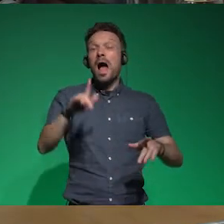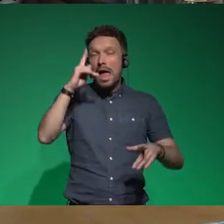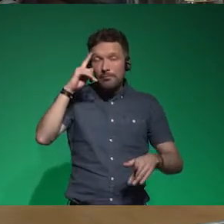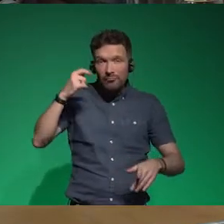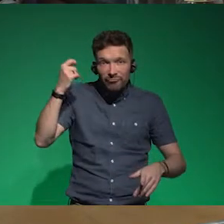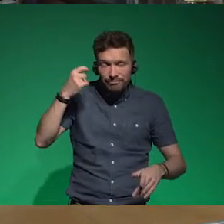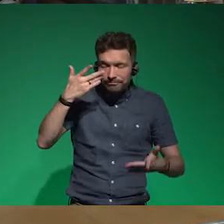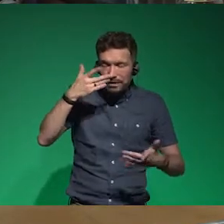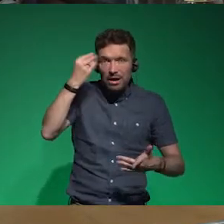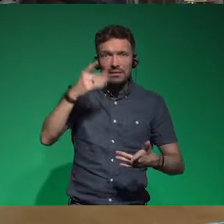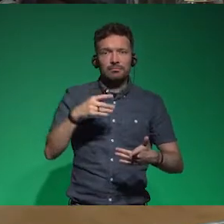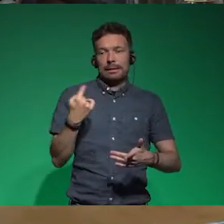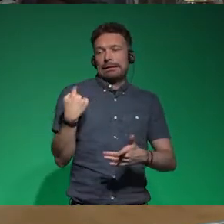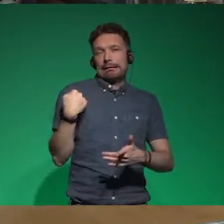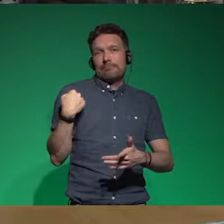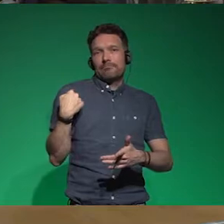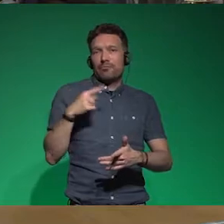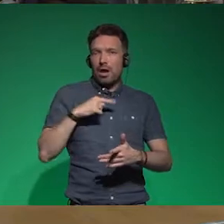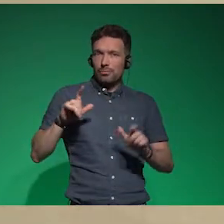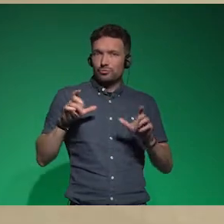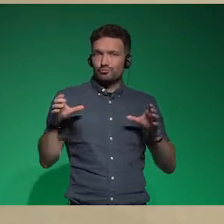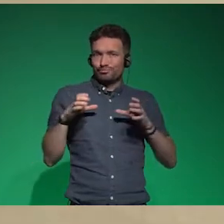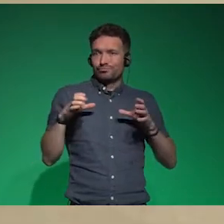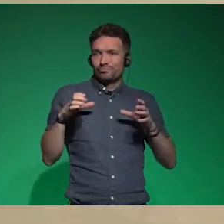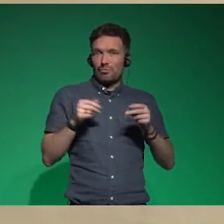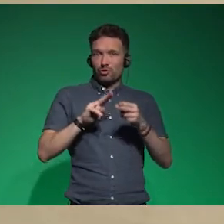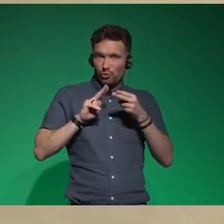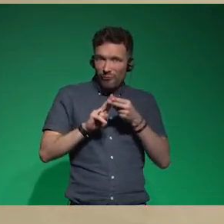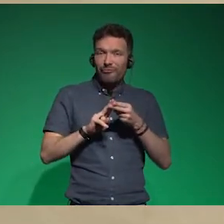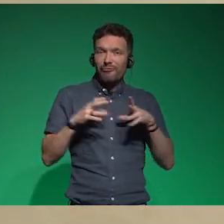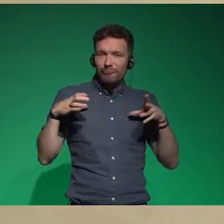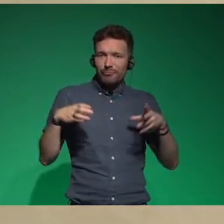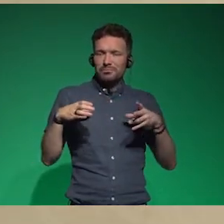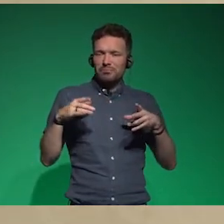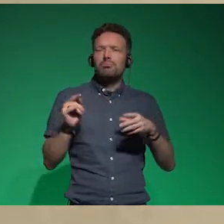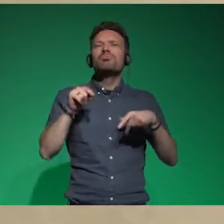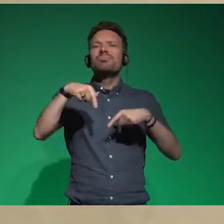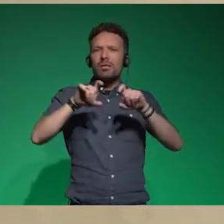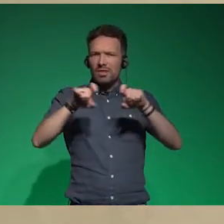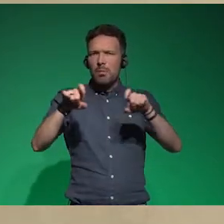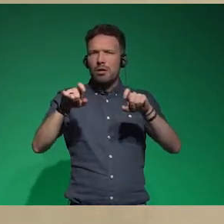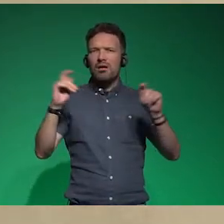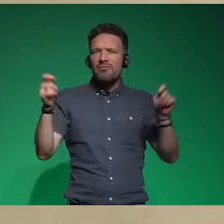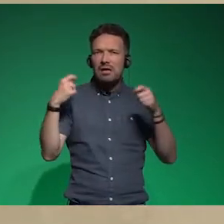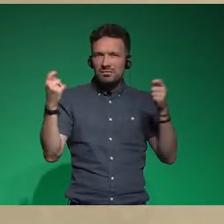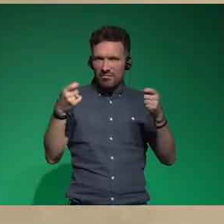And of course this festival will take place in a village that is yet to be determined,